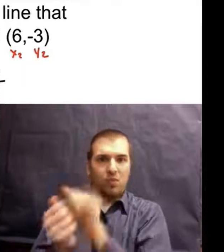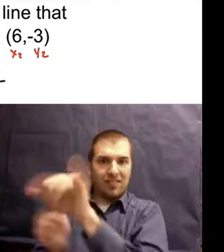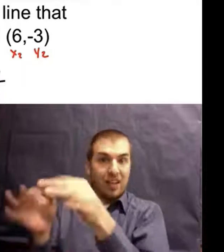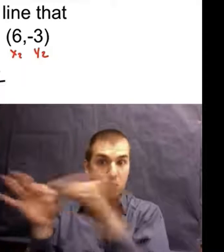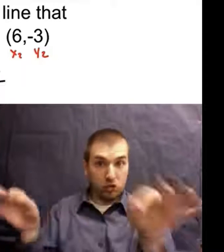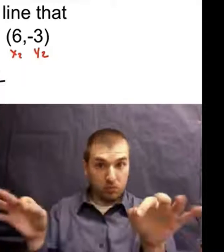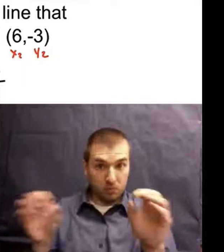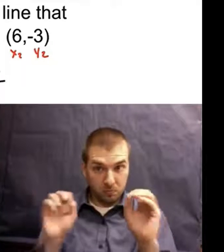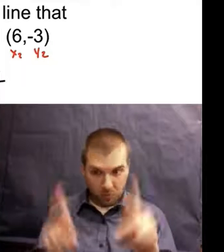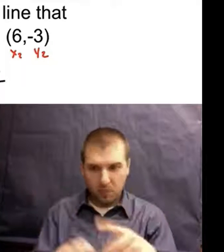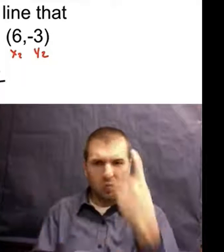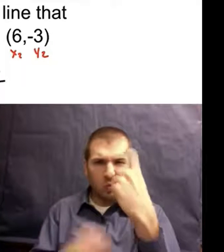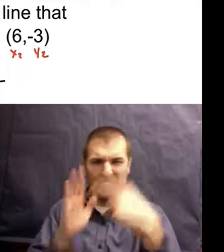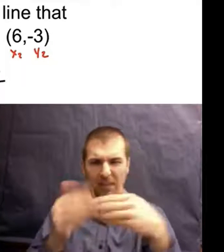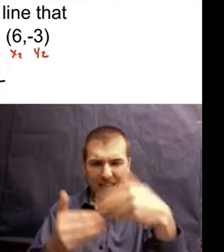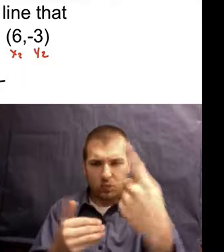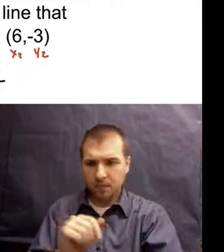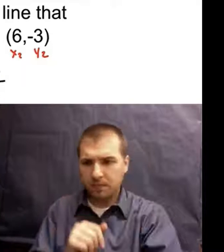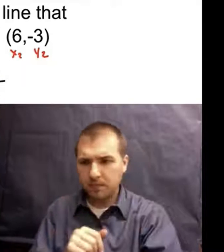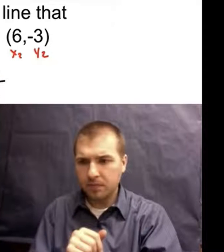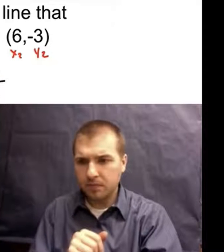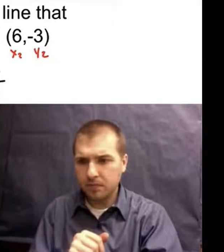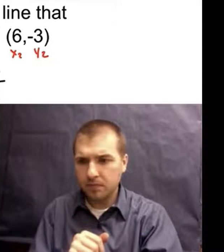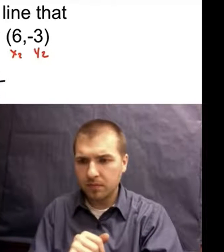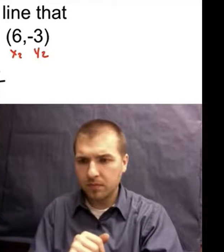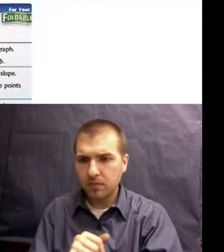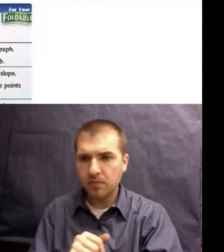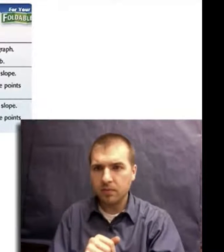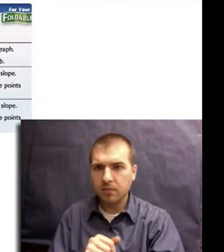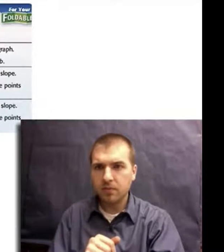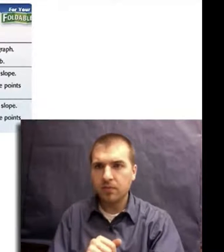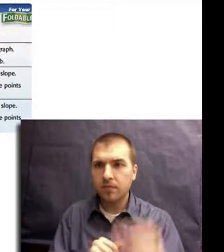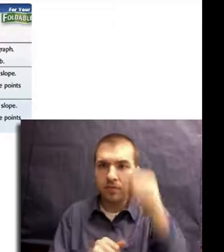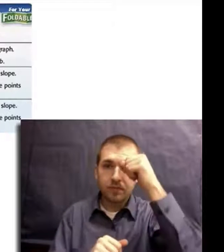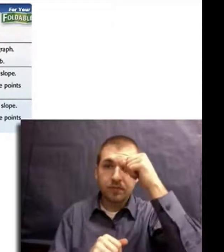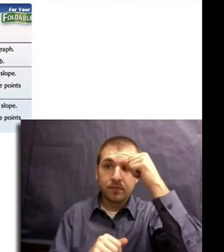of the two, using the 2 points, and you'll use this one for the point slope form.